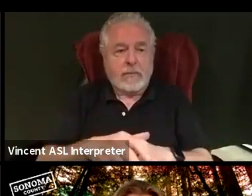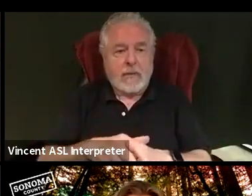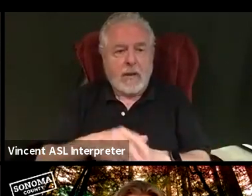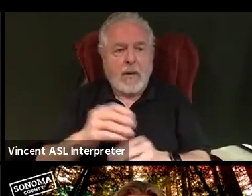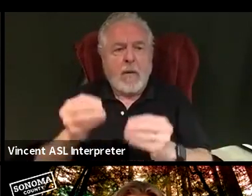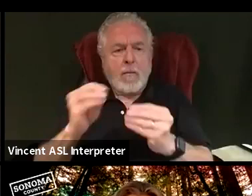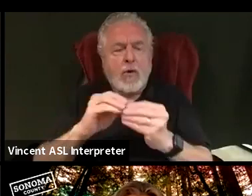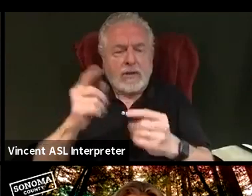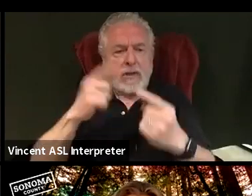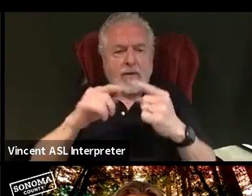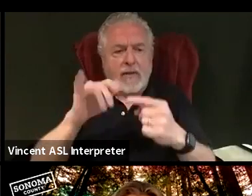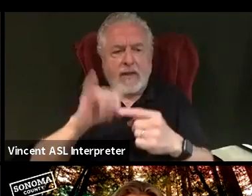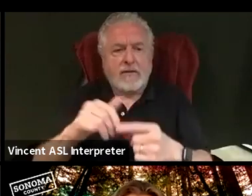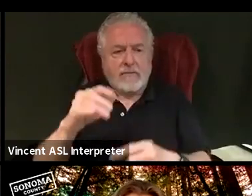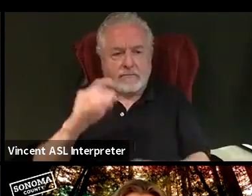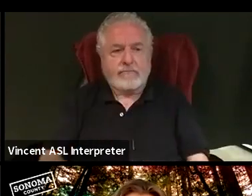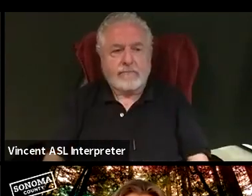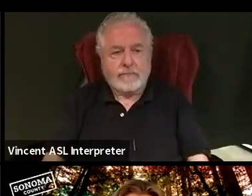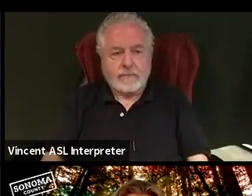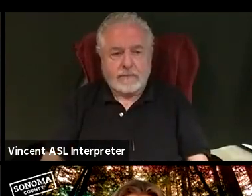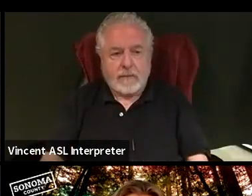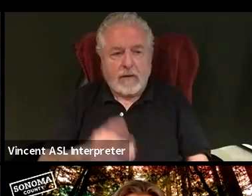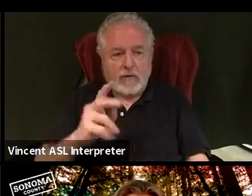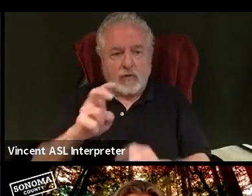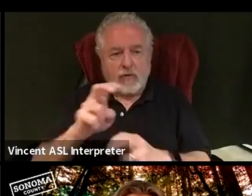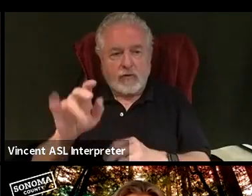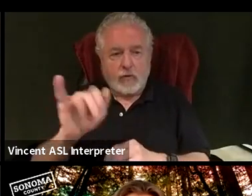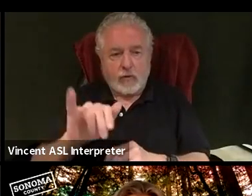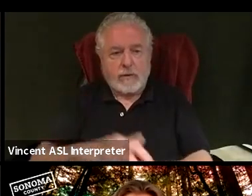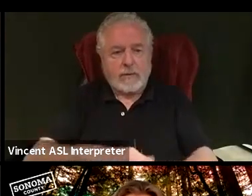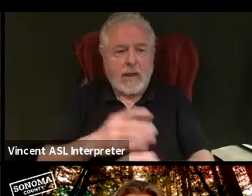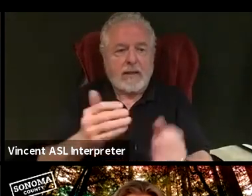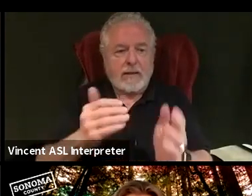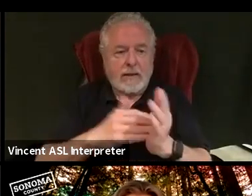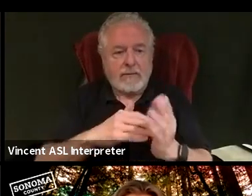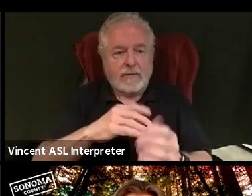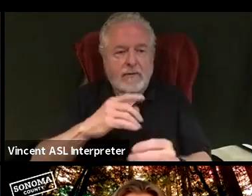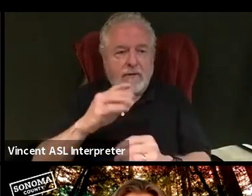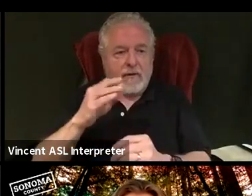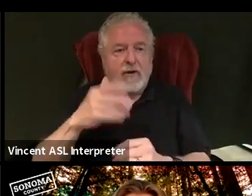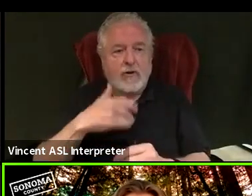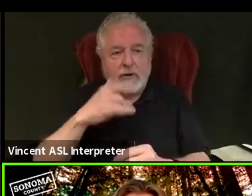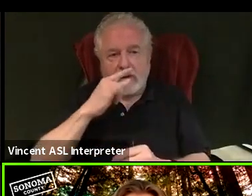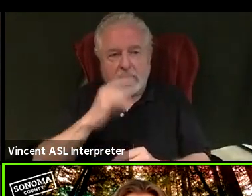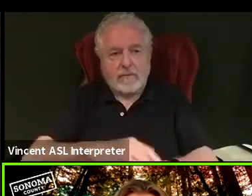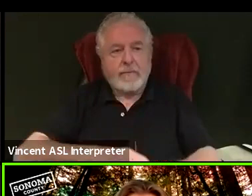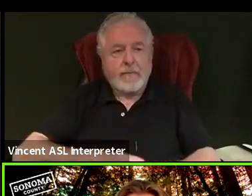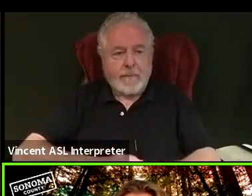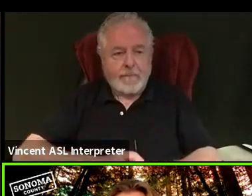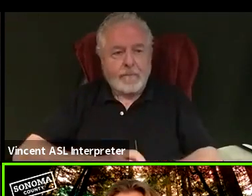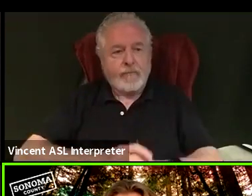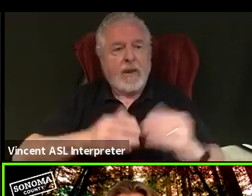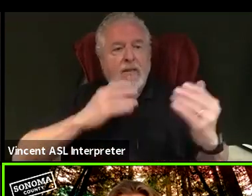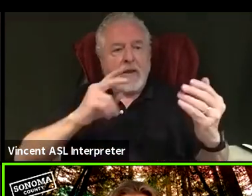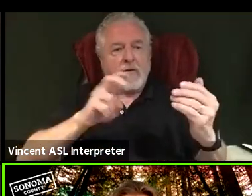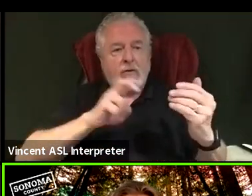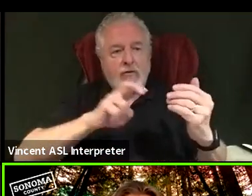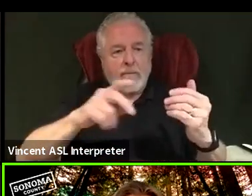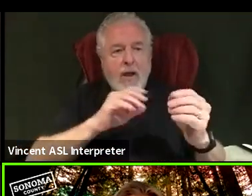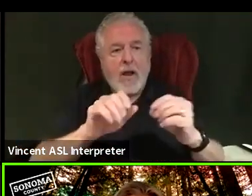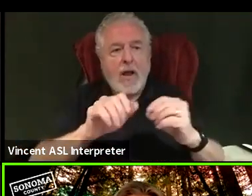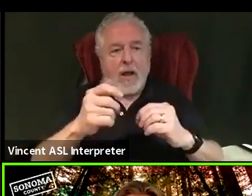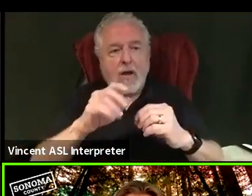come on the pediatric immunizations down to the youngest kids. Thank you so much, Dr. Shannon. I'm going to hand it over to my